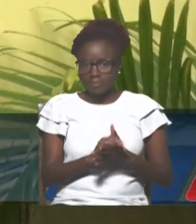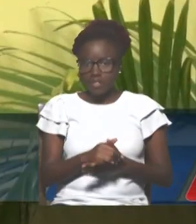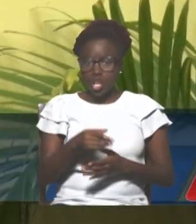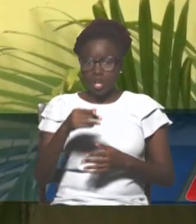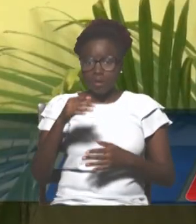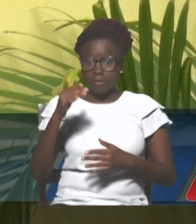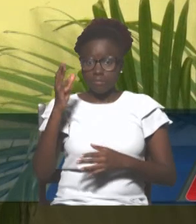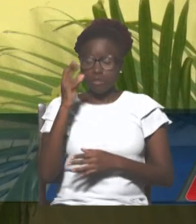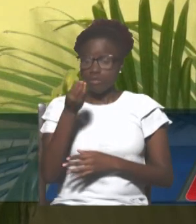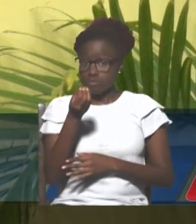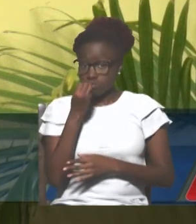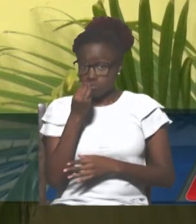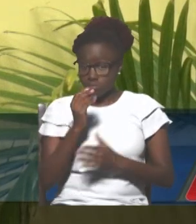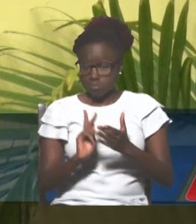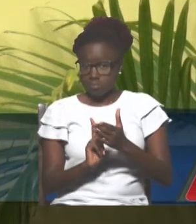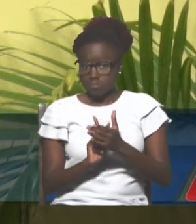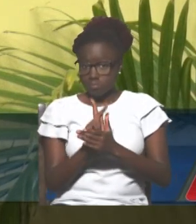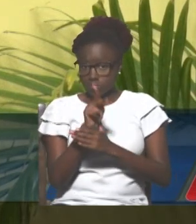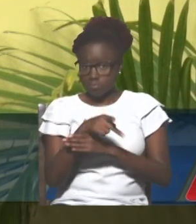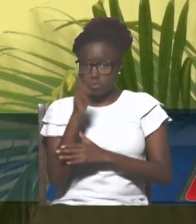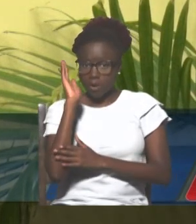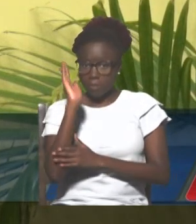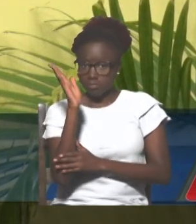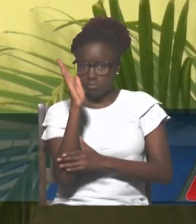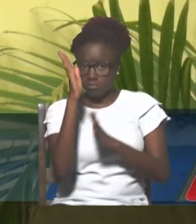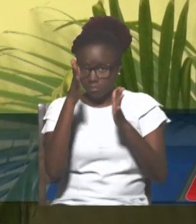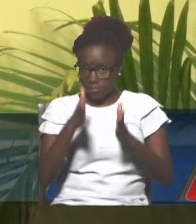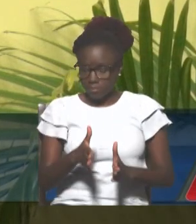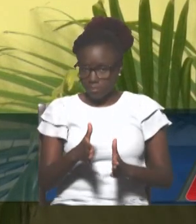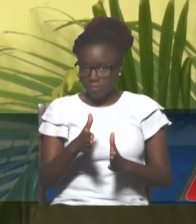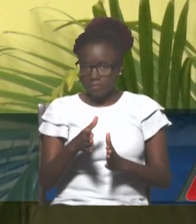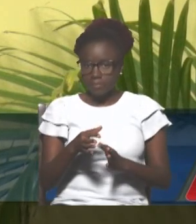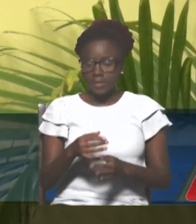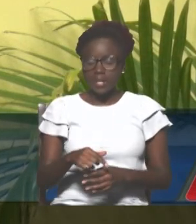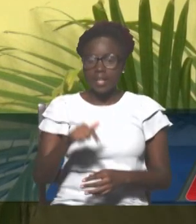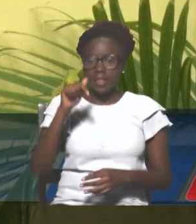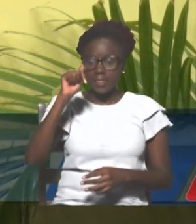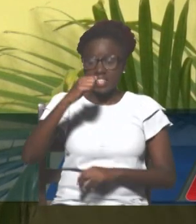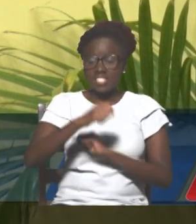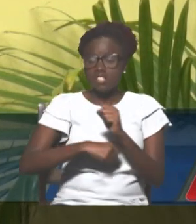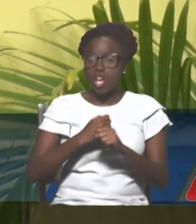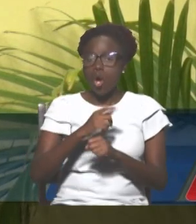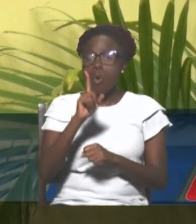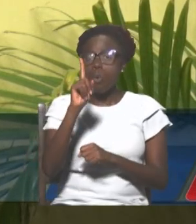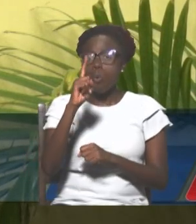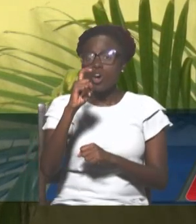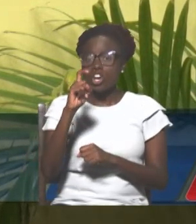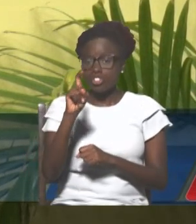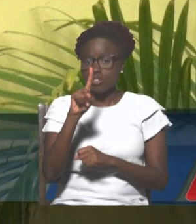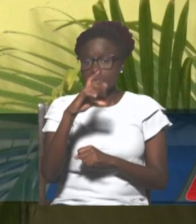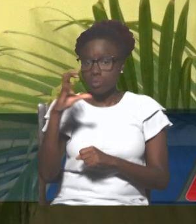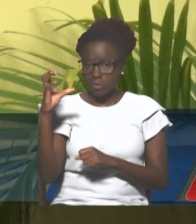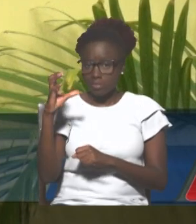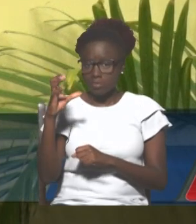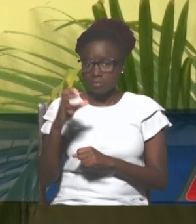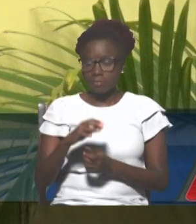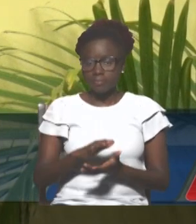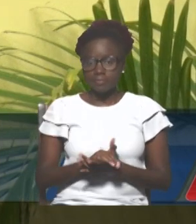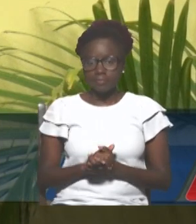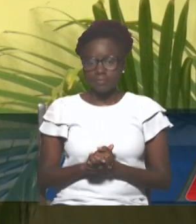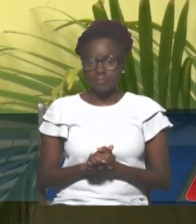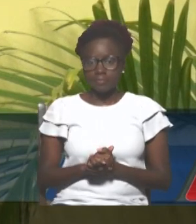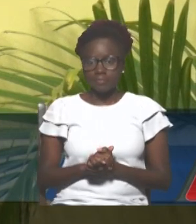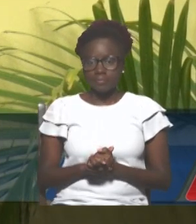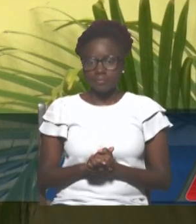noted the significance of the journal in its 100th year. He says it marks the faculty's creation of legacy and innovation.